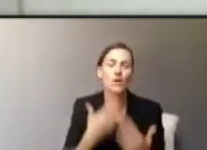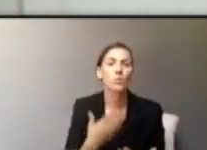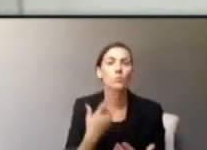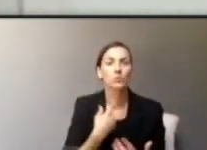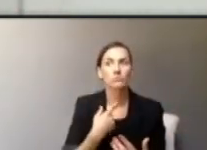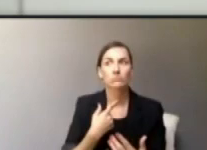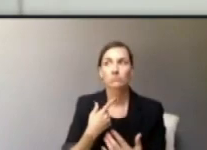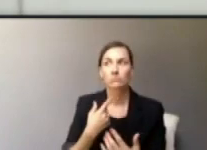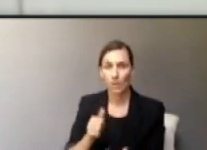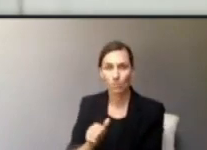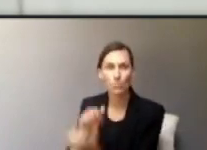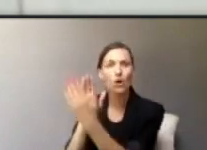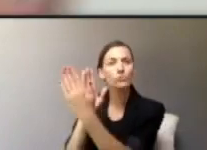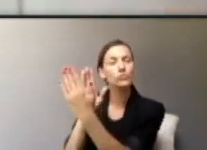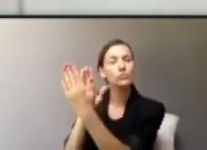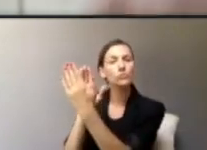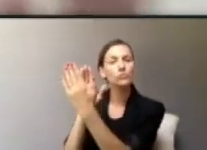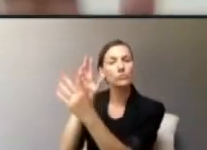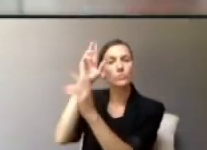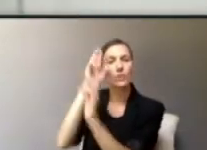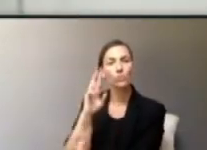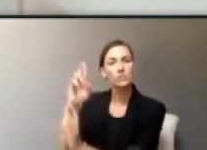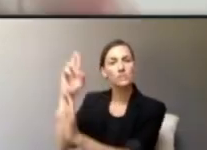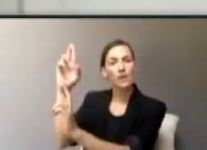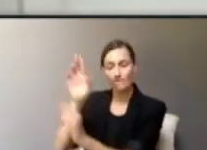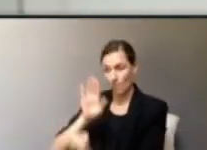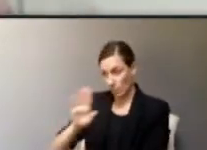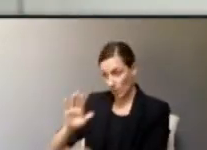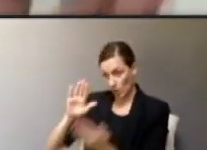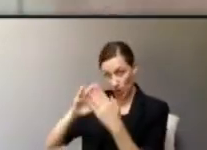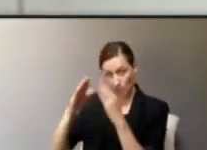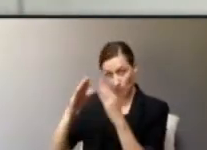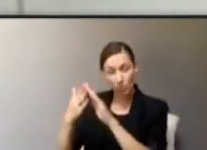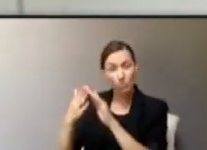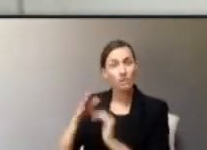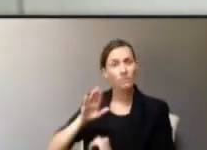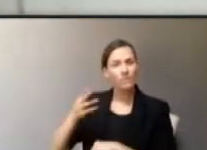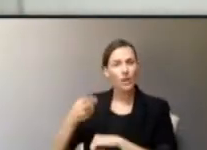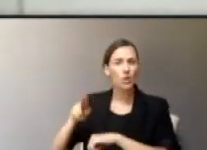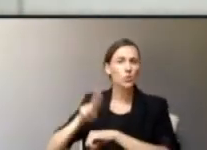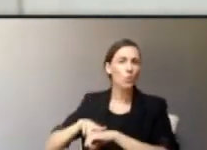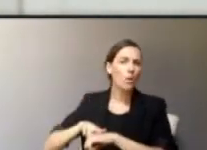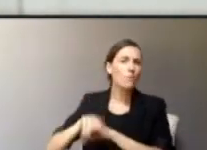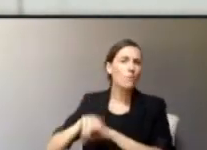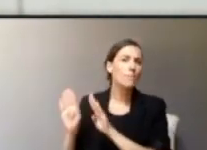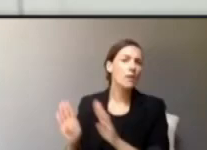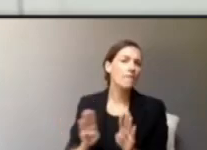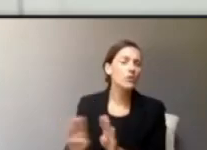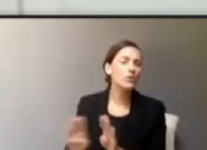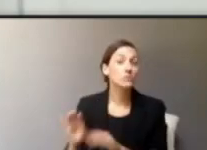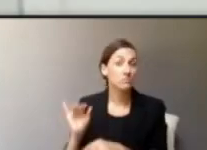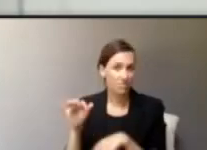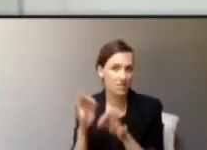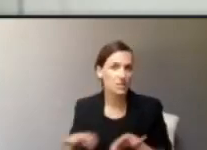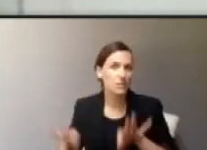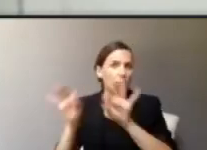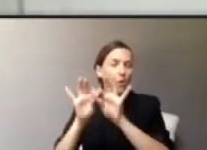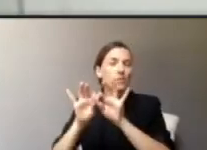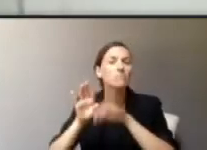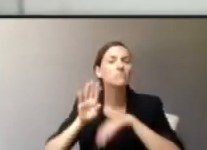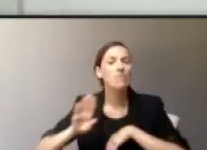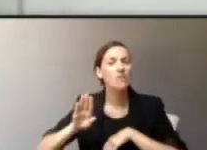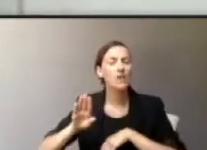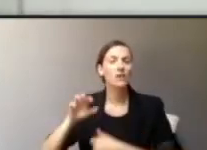them with a sense of respect for their community and their community norms. That's important. Respecting the community